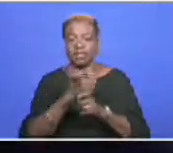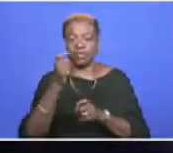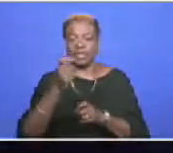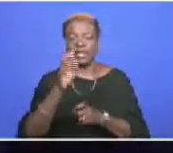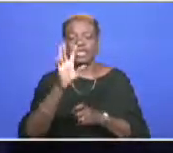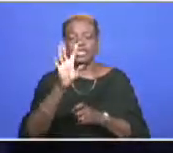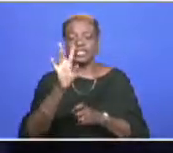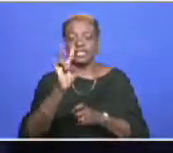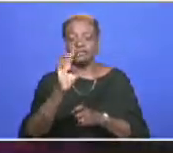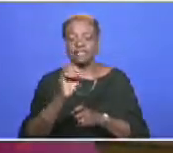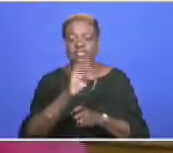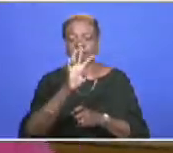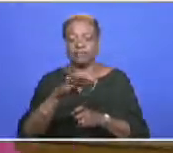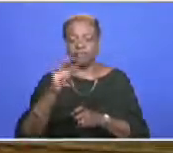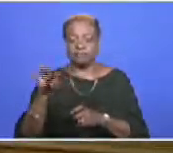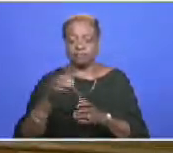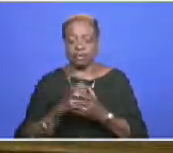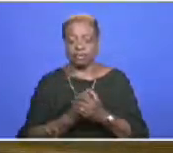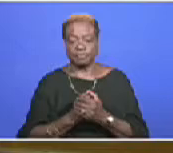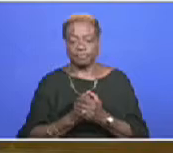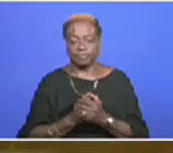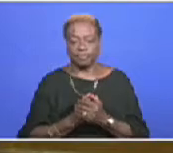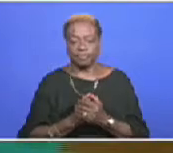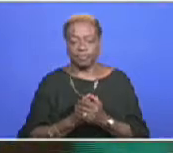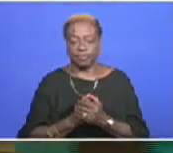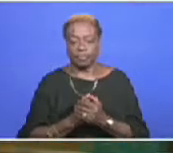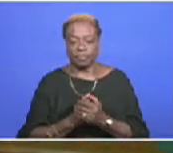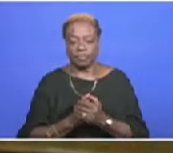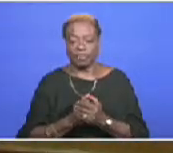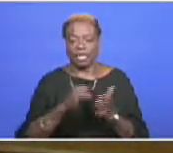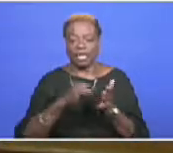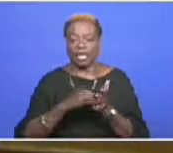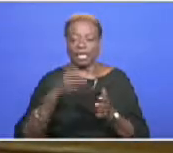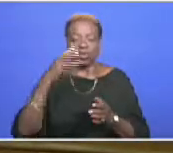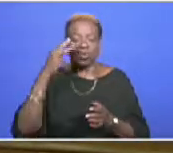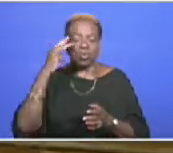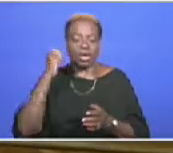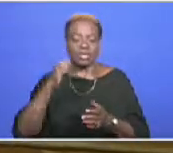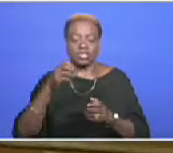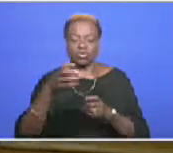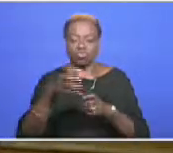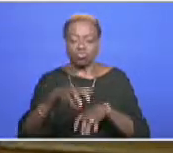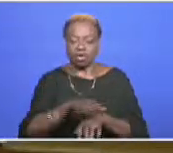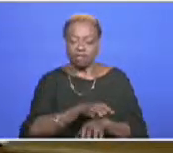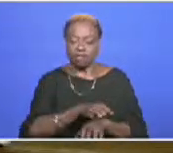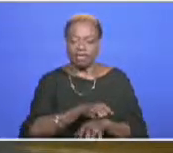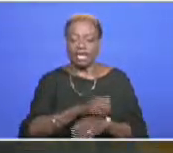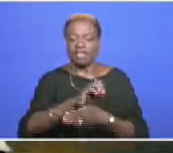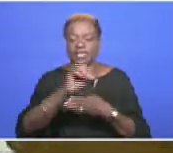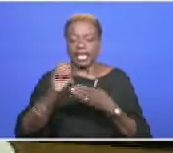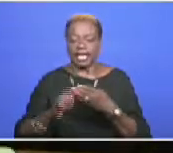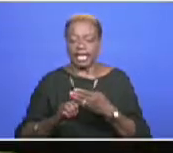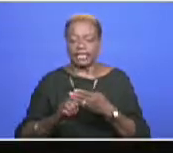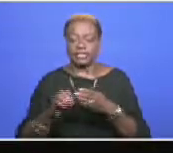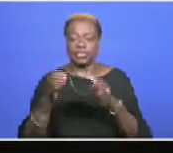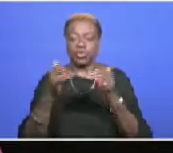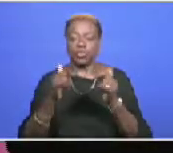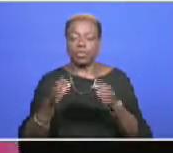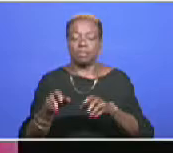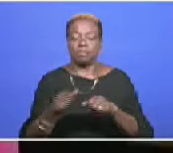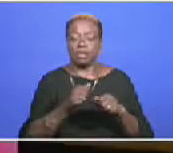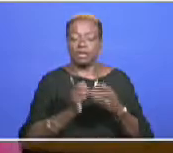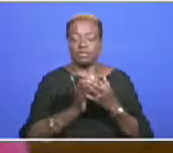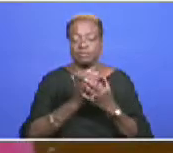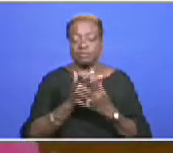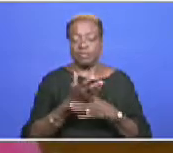Started off a little bit rough, but in the end, we finally pulled it through. The players became players and played the game the way they know how